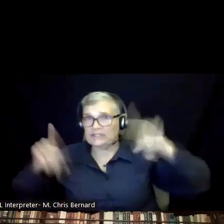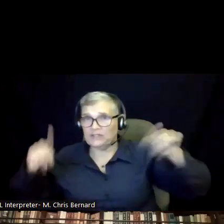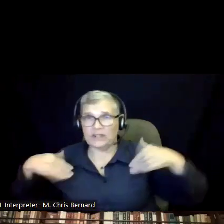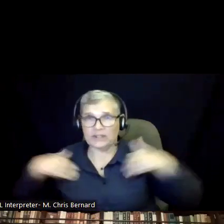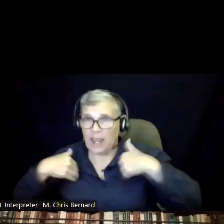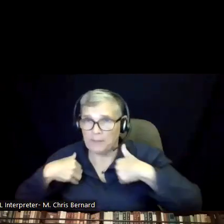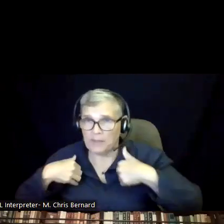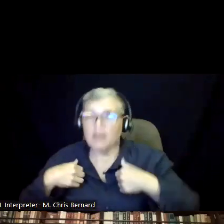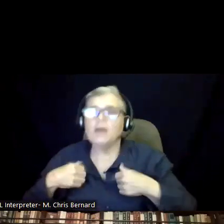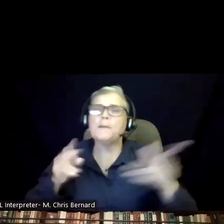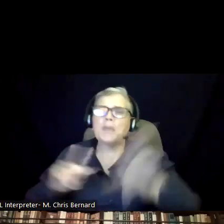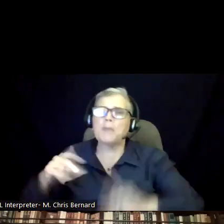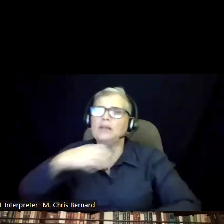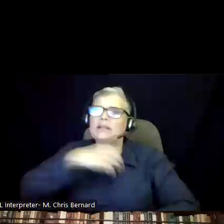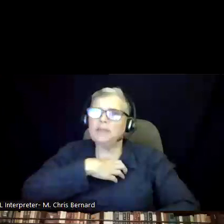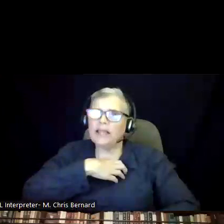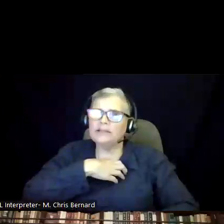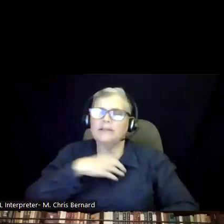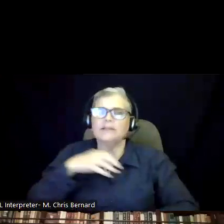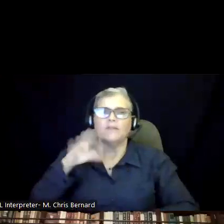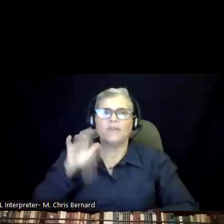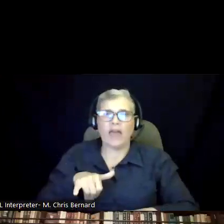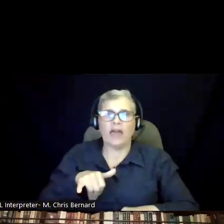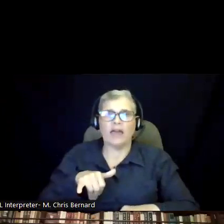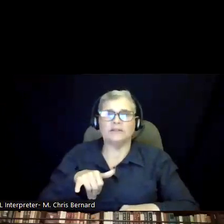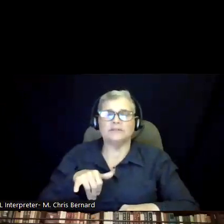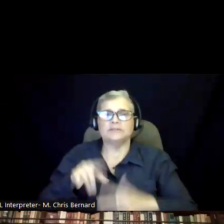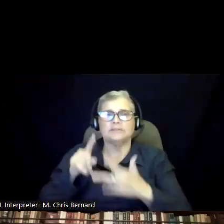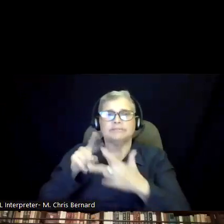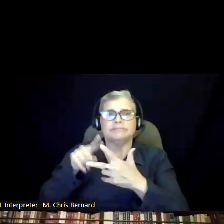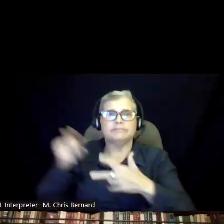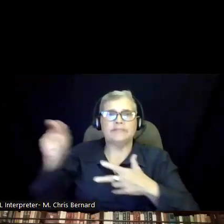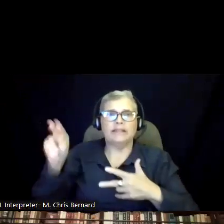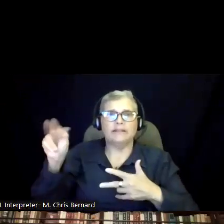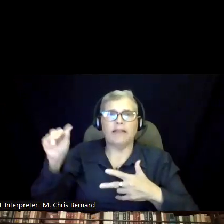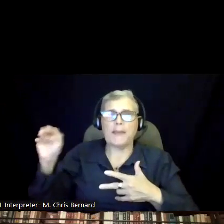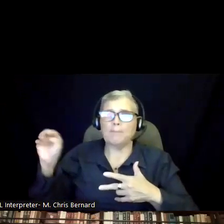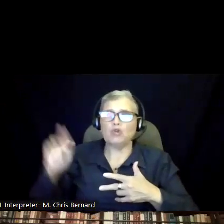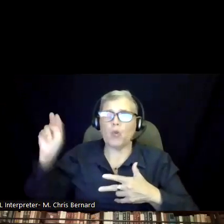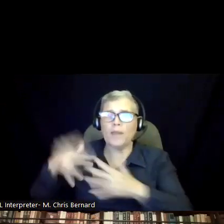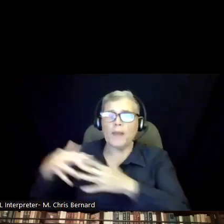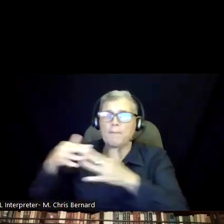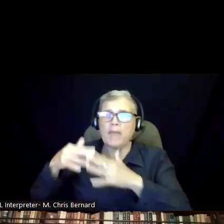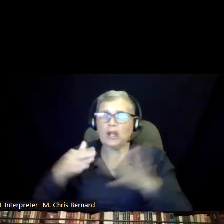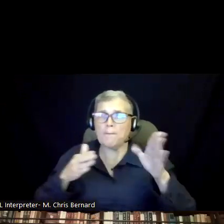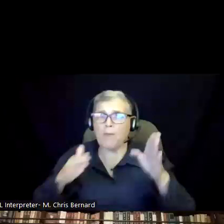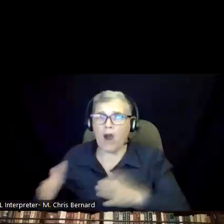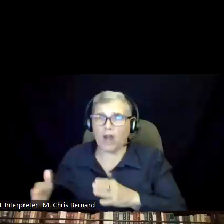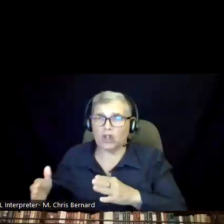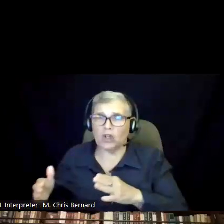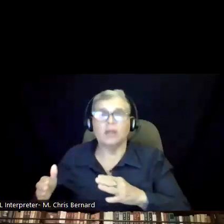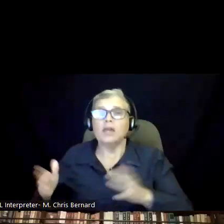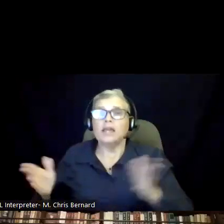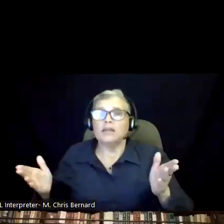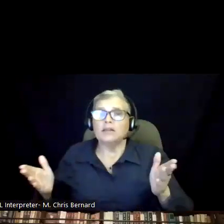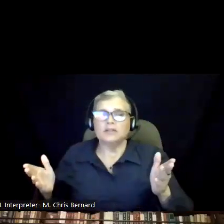narrative that is ascribed to the model that is told alongside the model elevates the role of hunters.